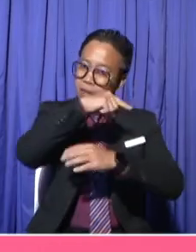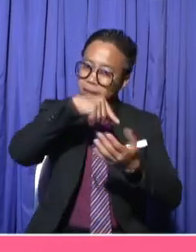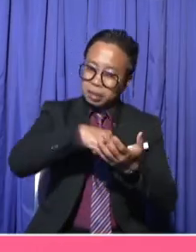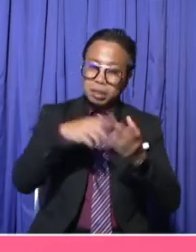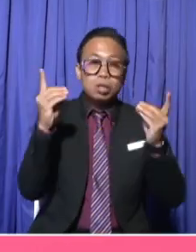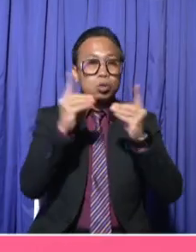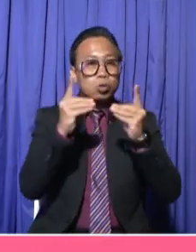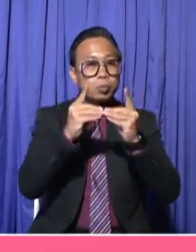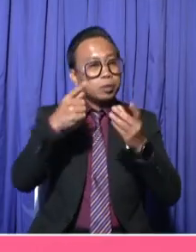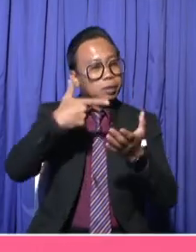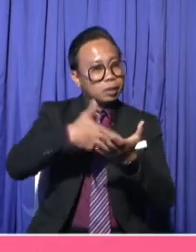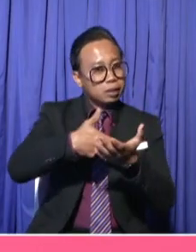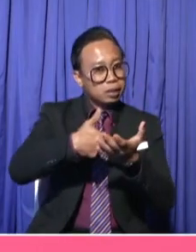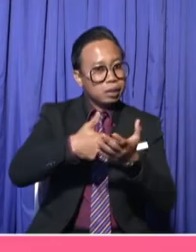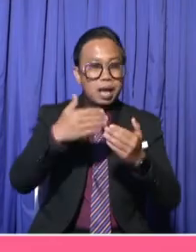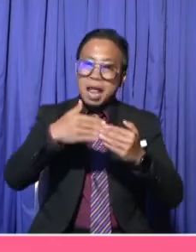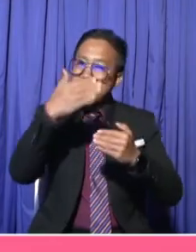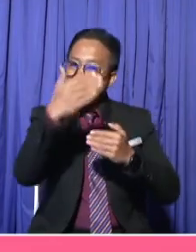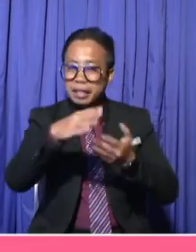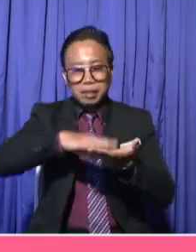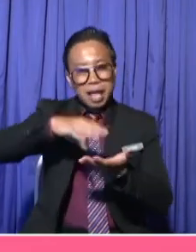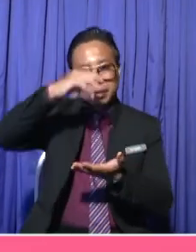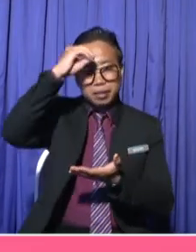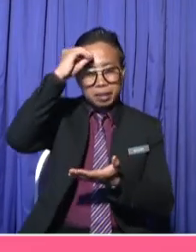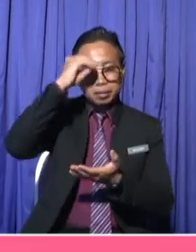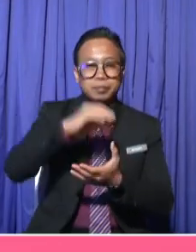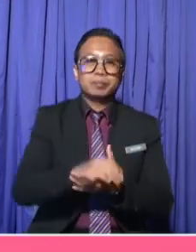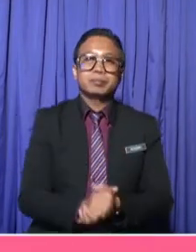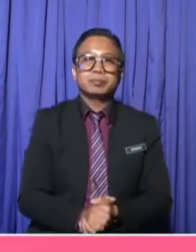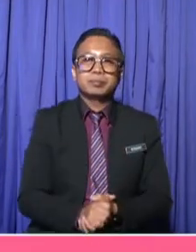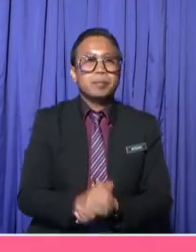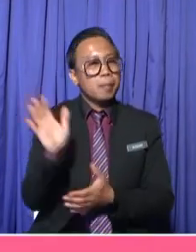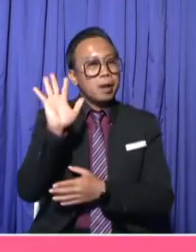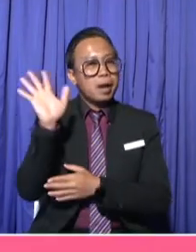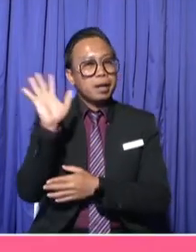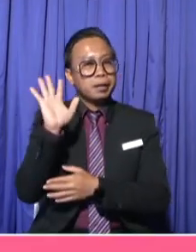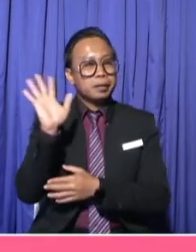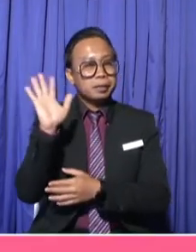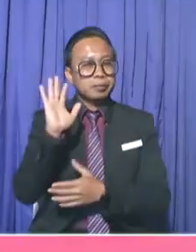See you again in the next lesson topic. Bye!